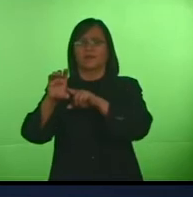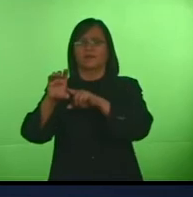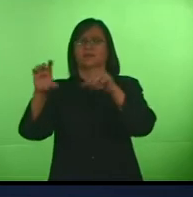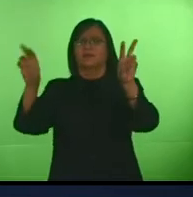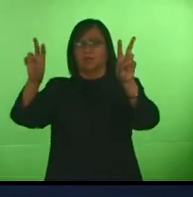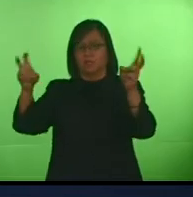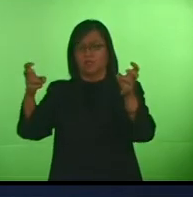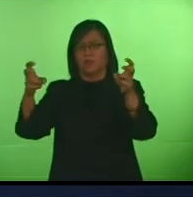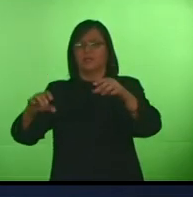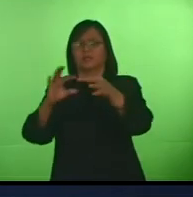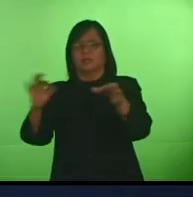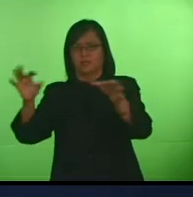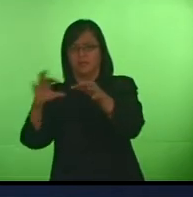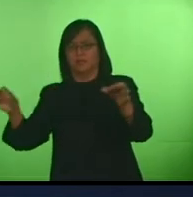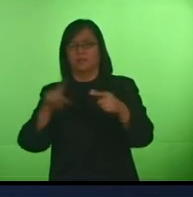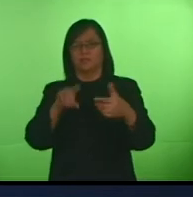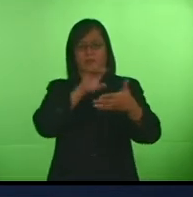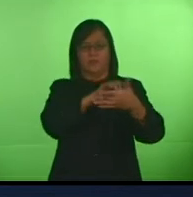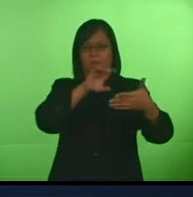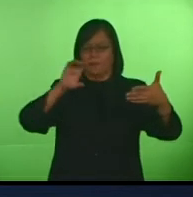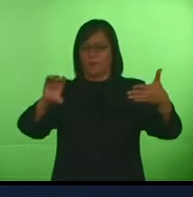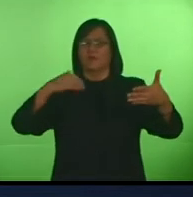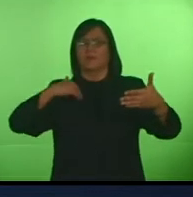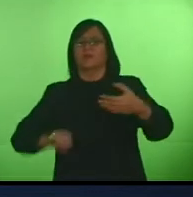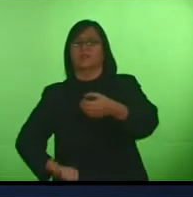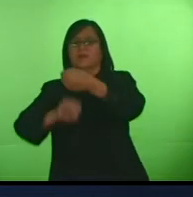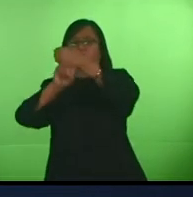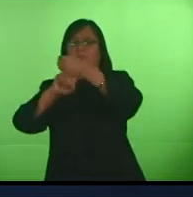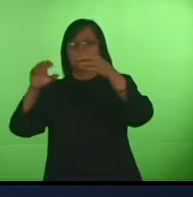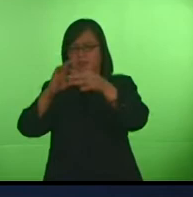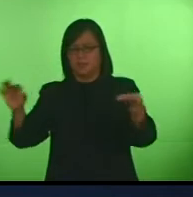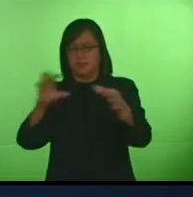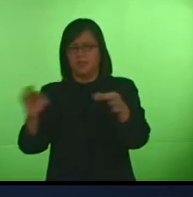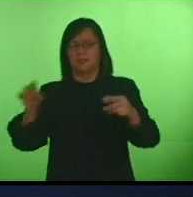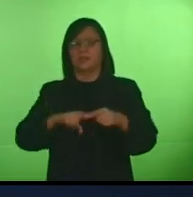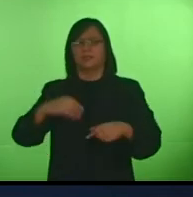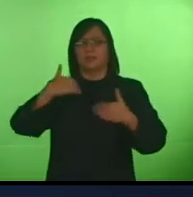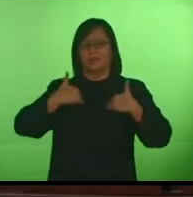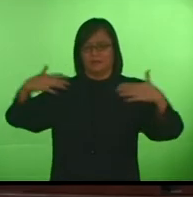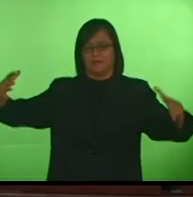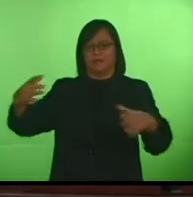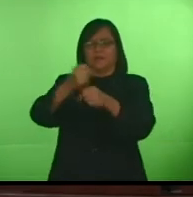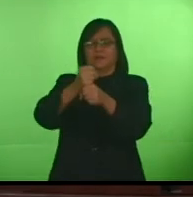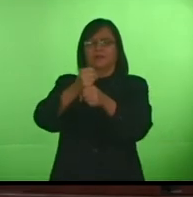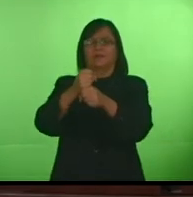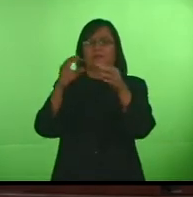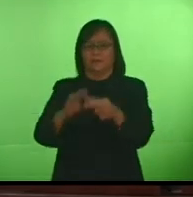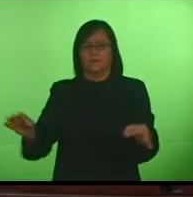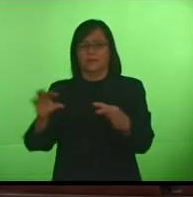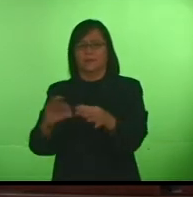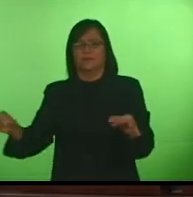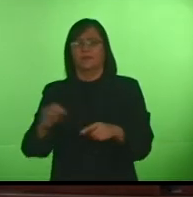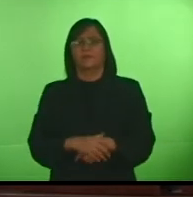And a paragraph also has supporting sentence or sentences and a concluding sentences.